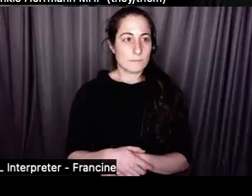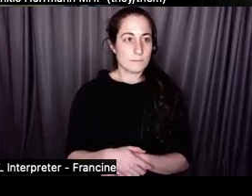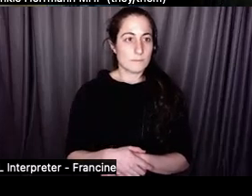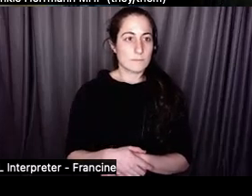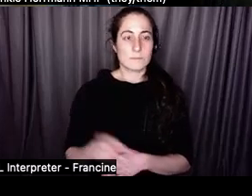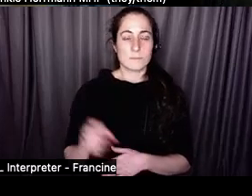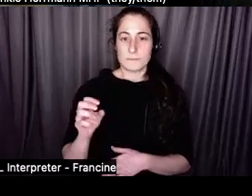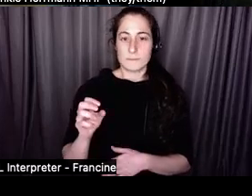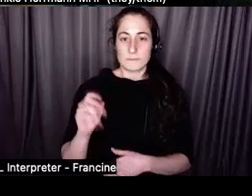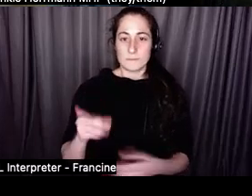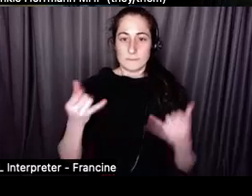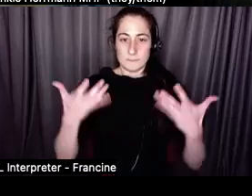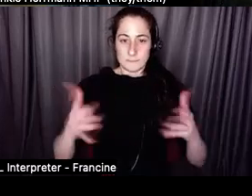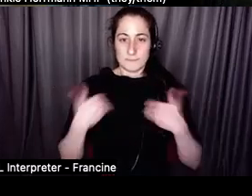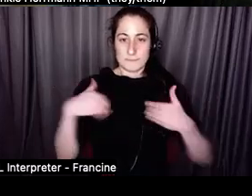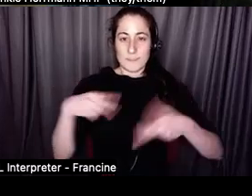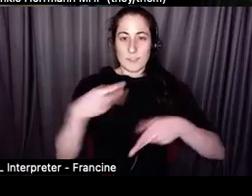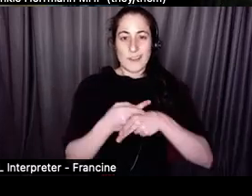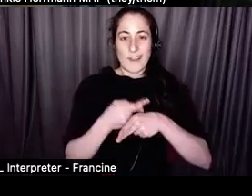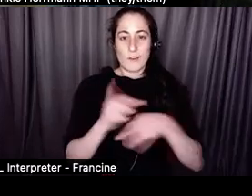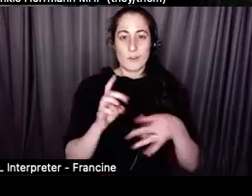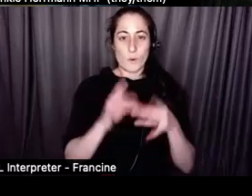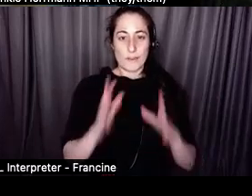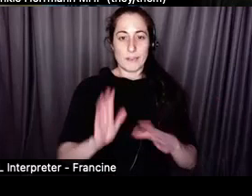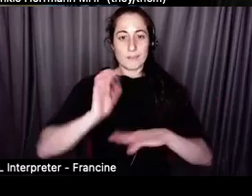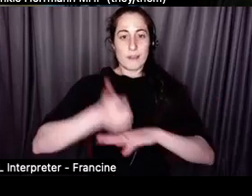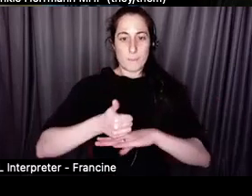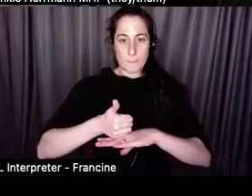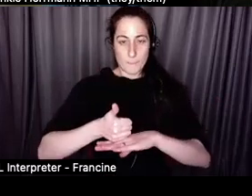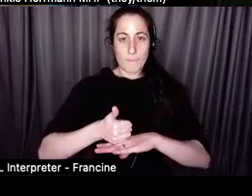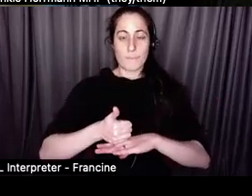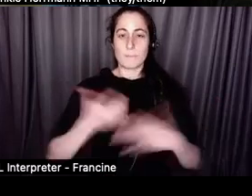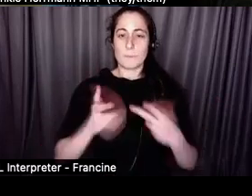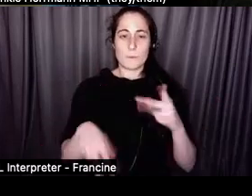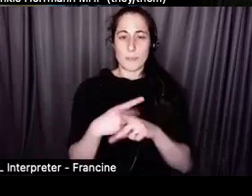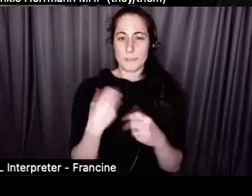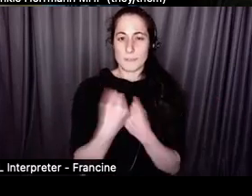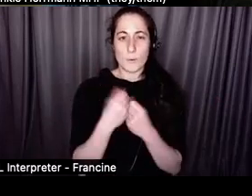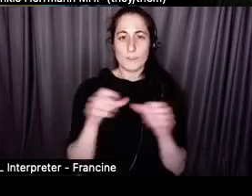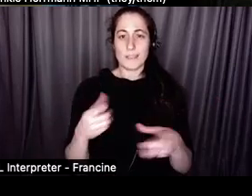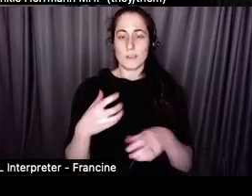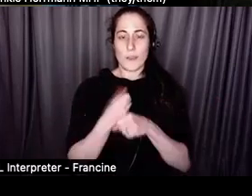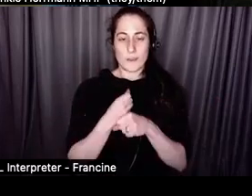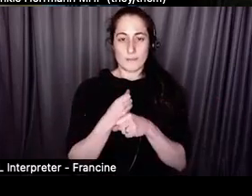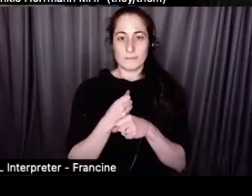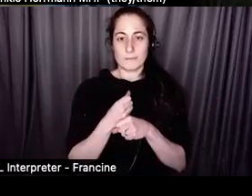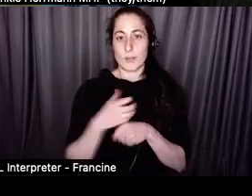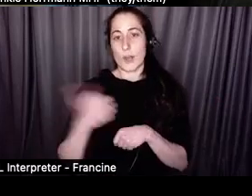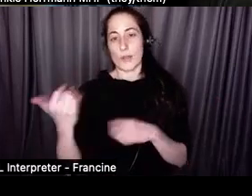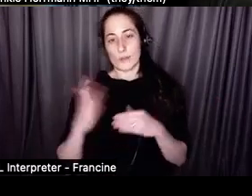Okay, so now you have your care coordinator all set up. What supports can you get in addition to the care